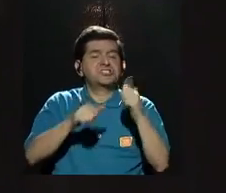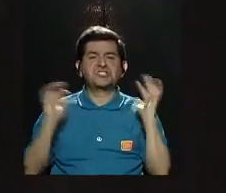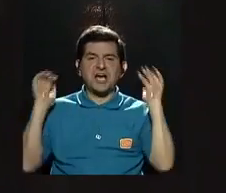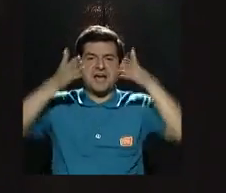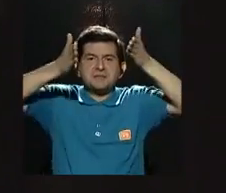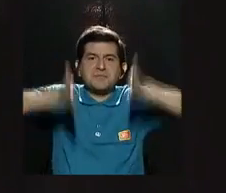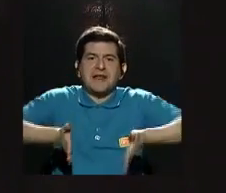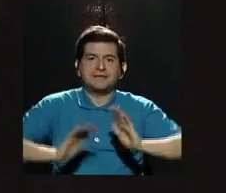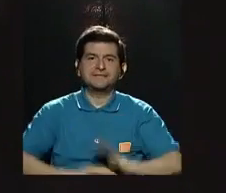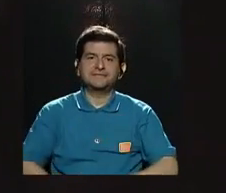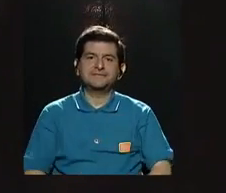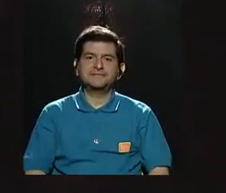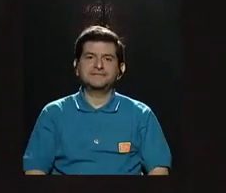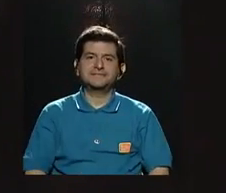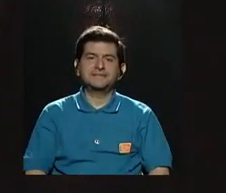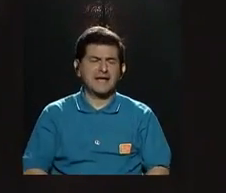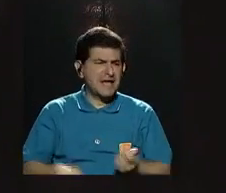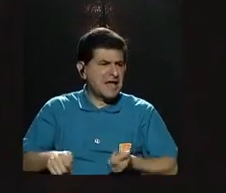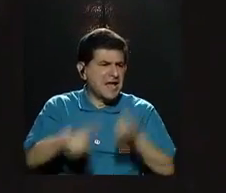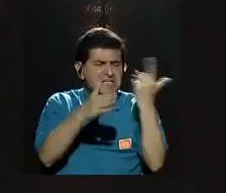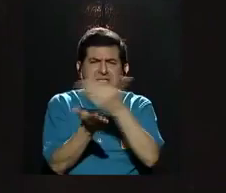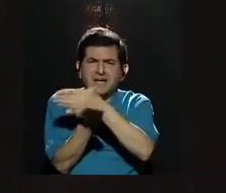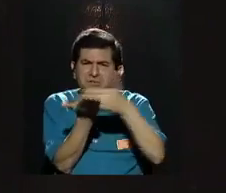across the border, threatening to push